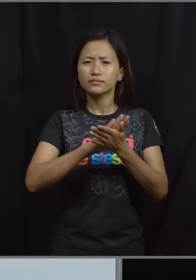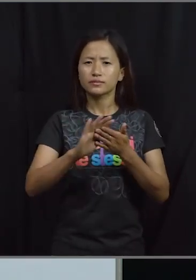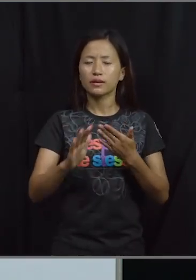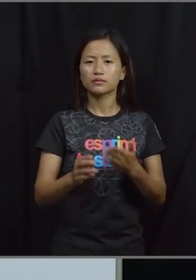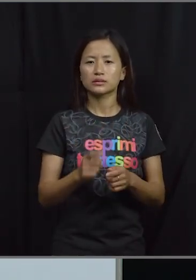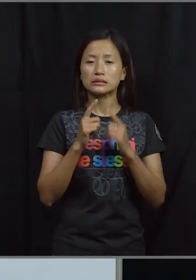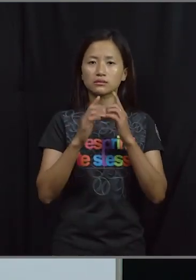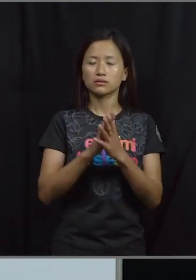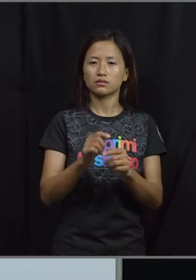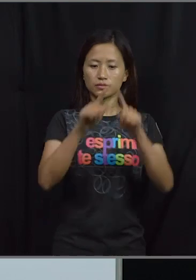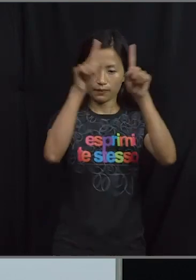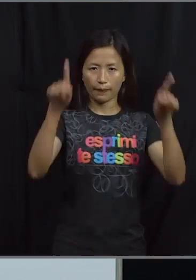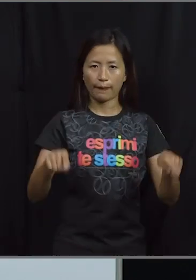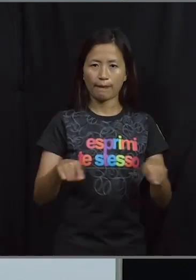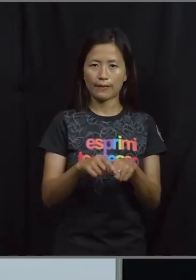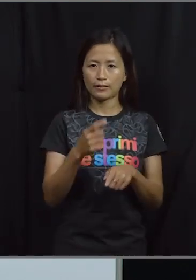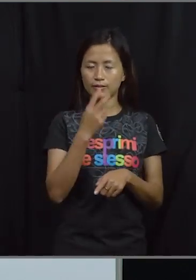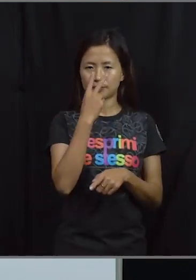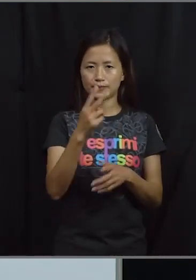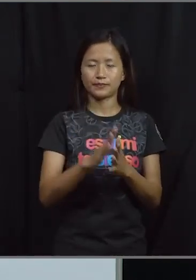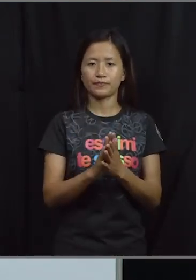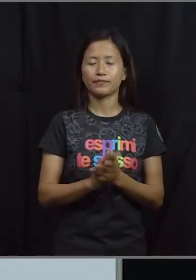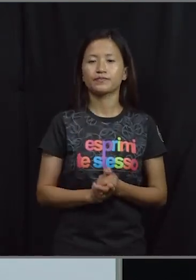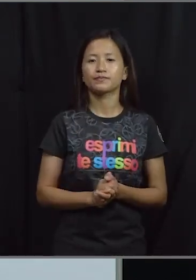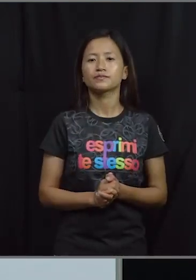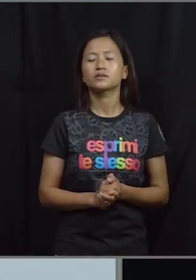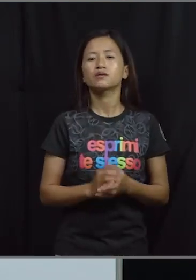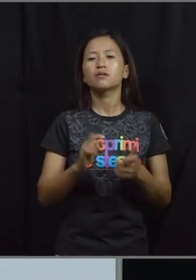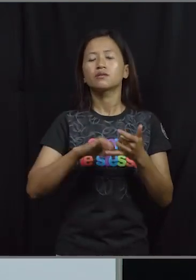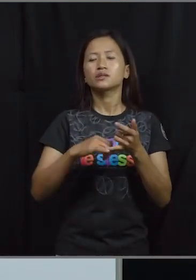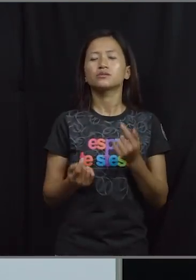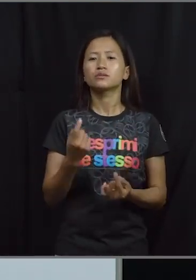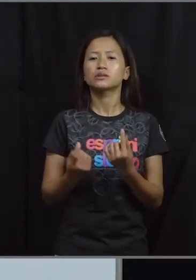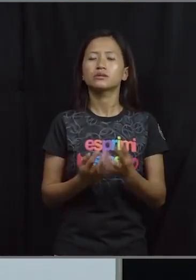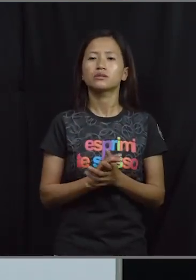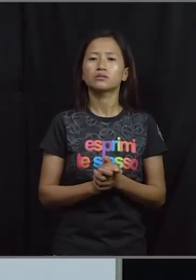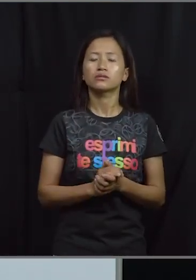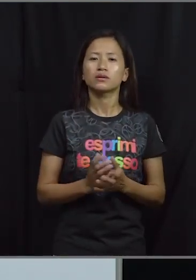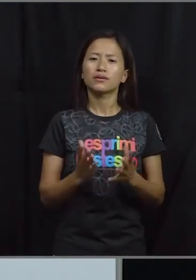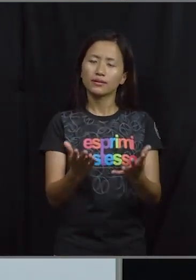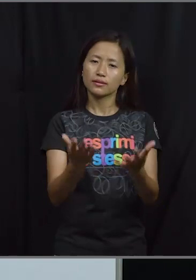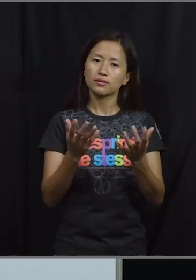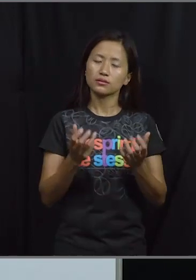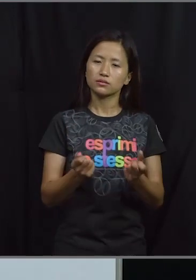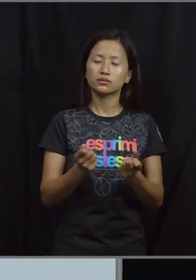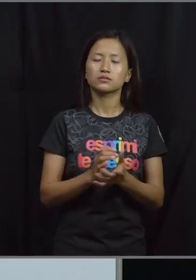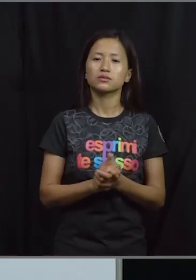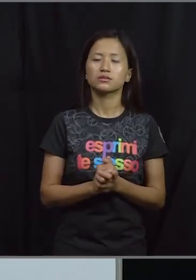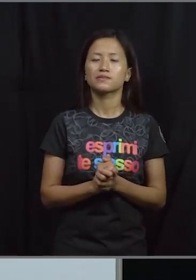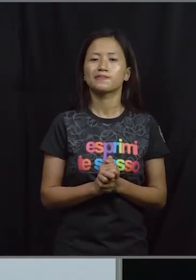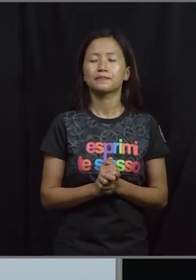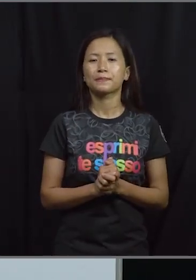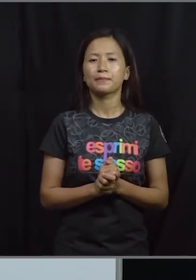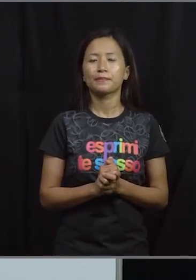demand, or not. But there are situations we call exceptions. There are situations